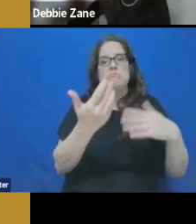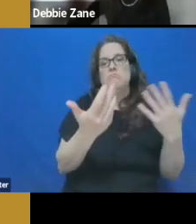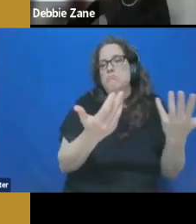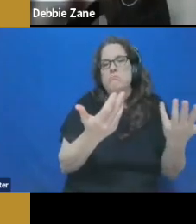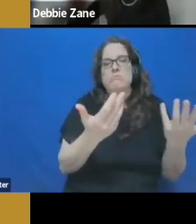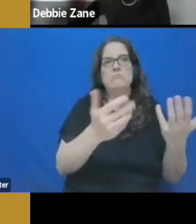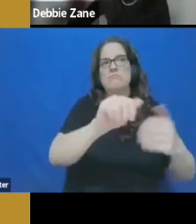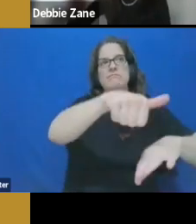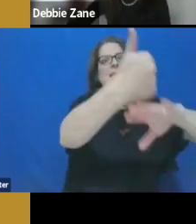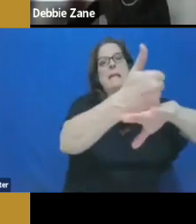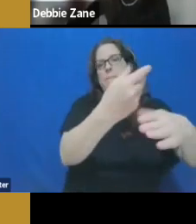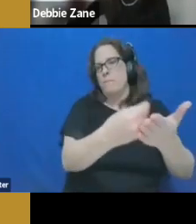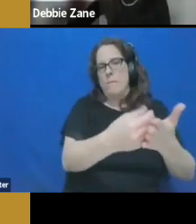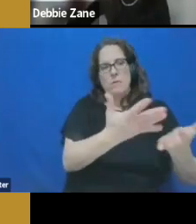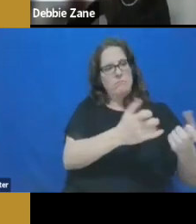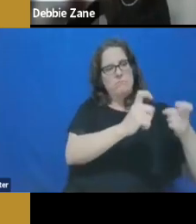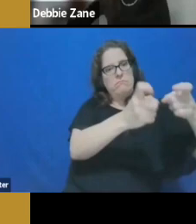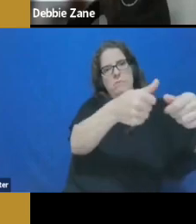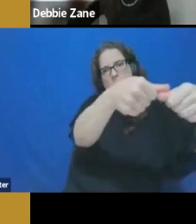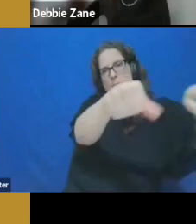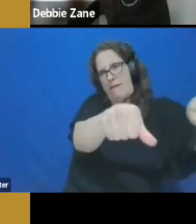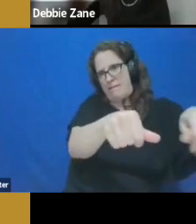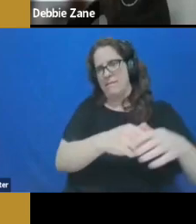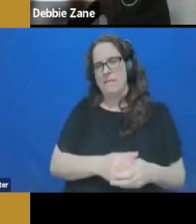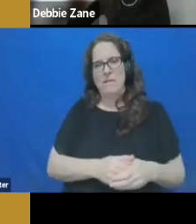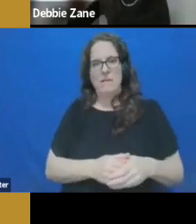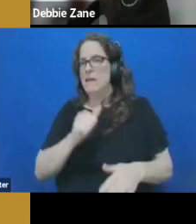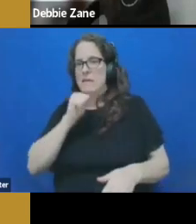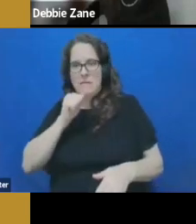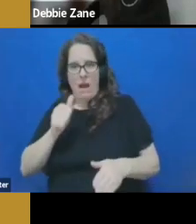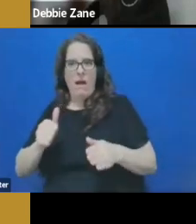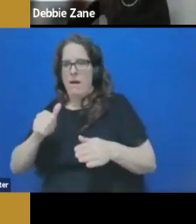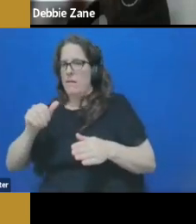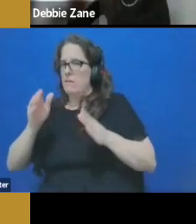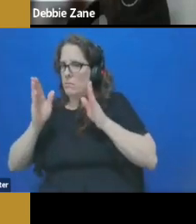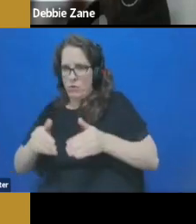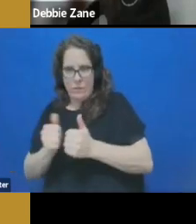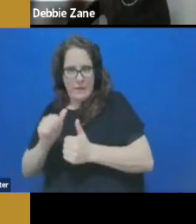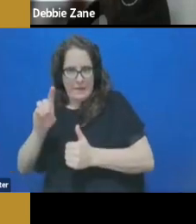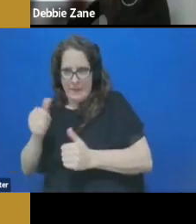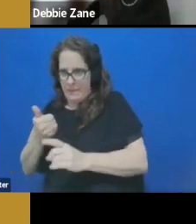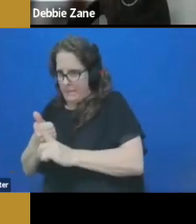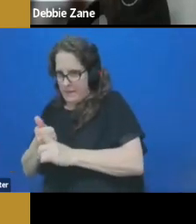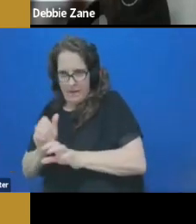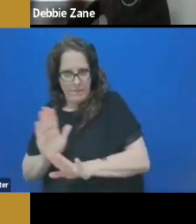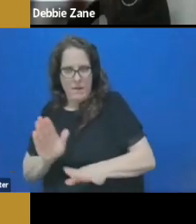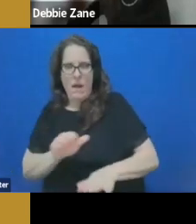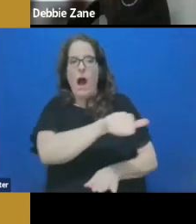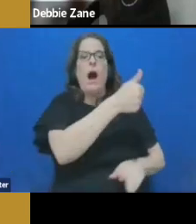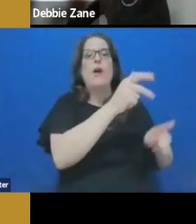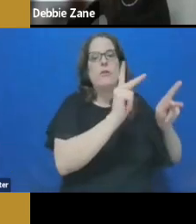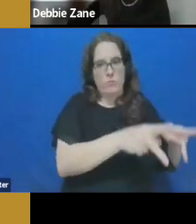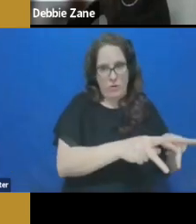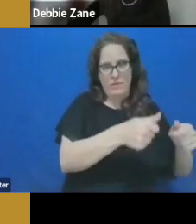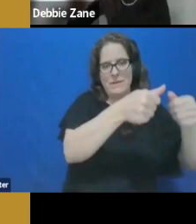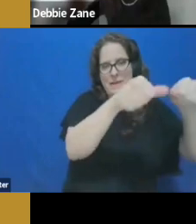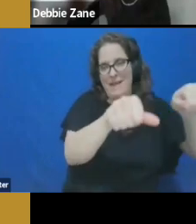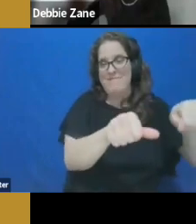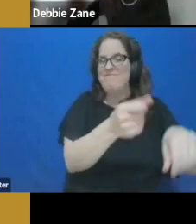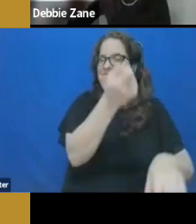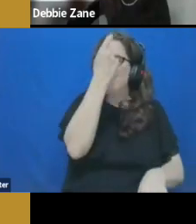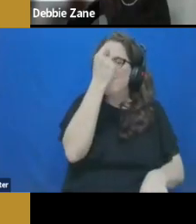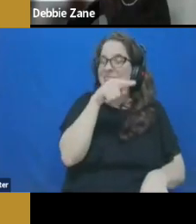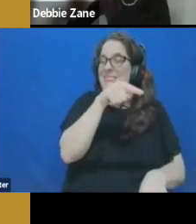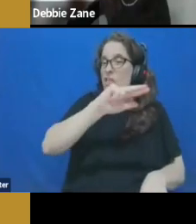agreement. This is the most common trust used in financial and estate planning for individuals with disabilities, and